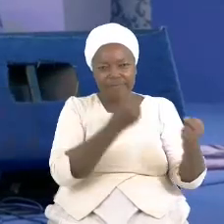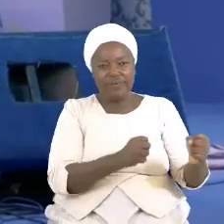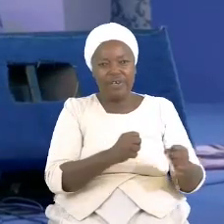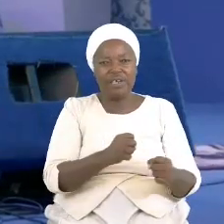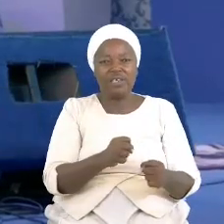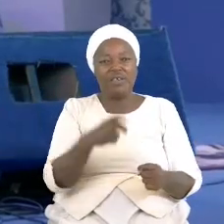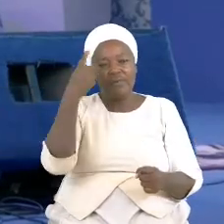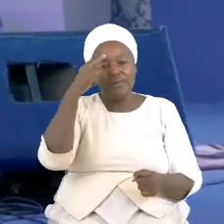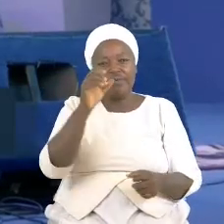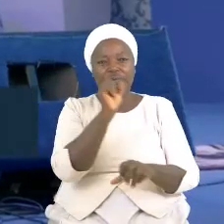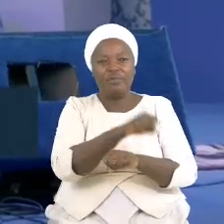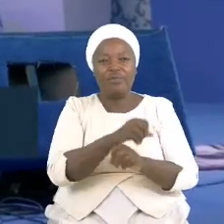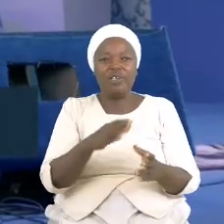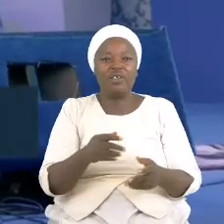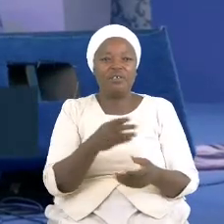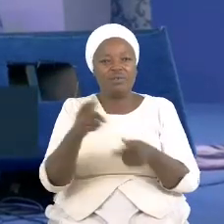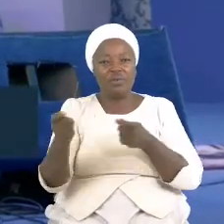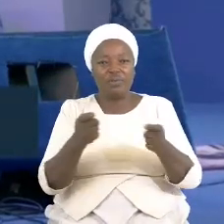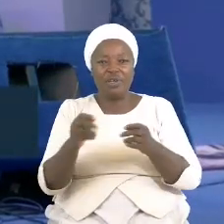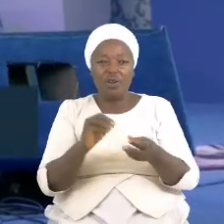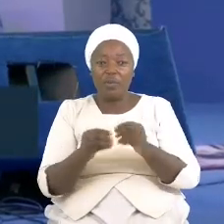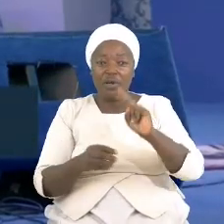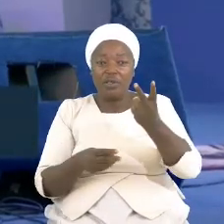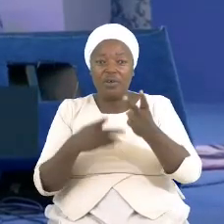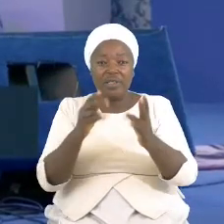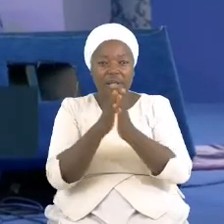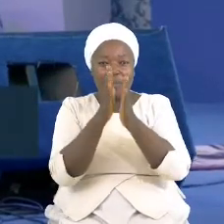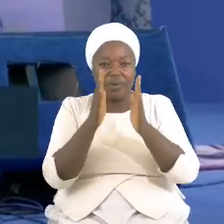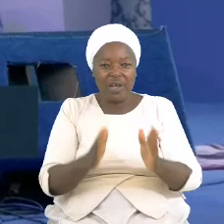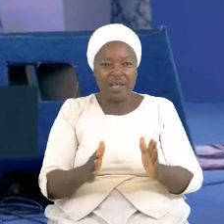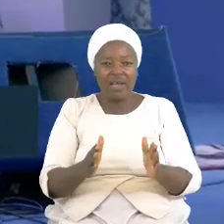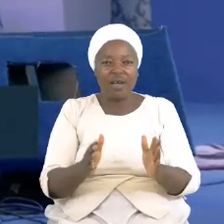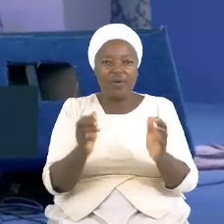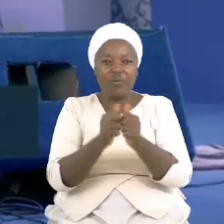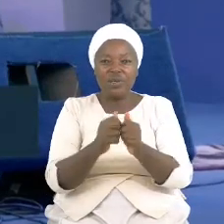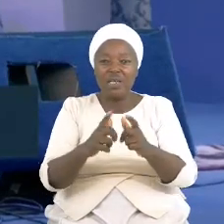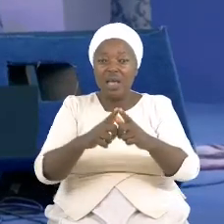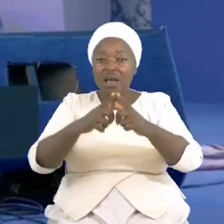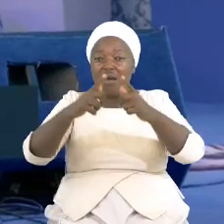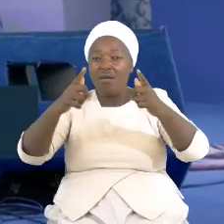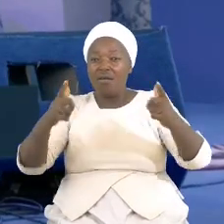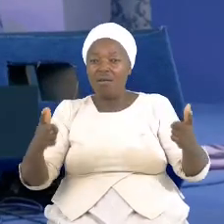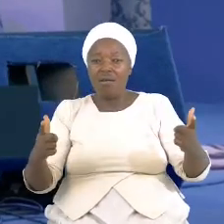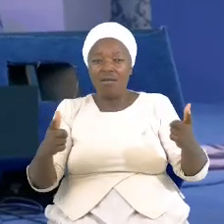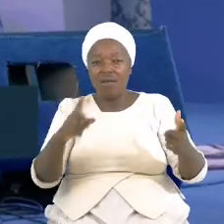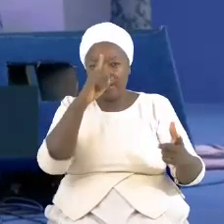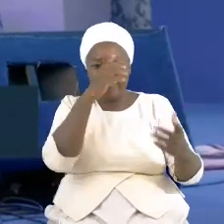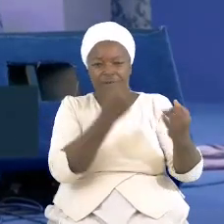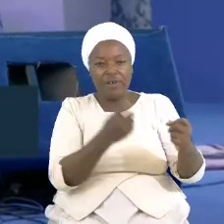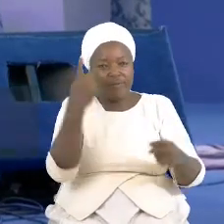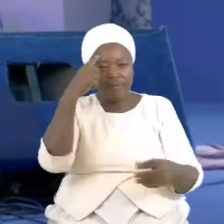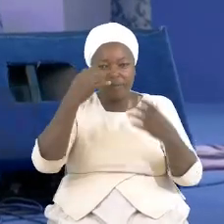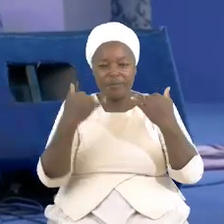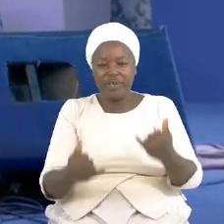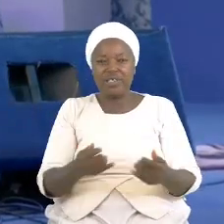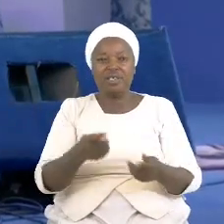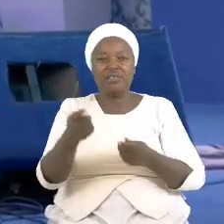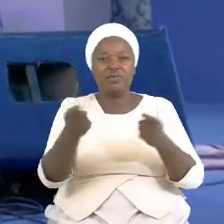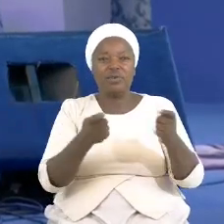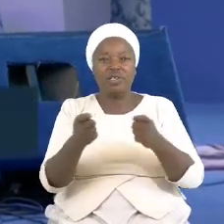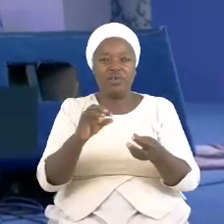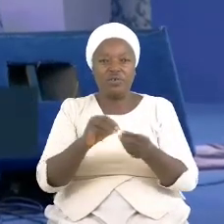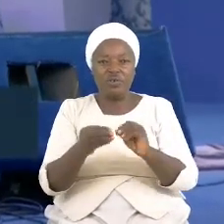prayer with great faith for present dominion. Number three, the possibilities of